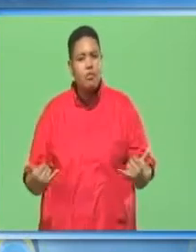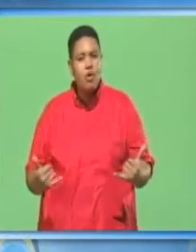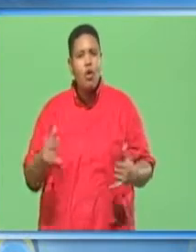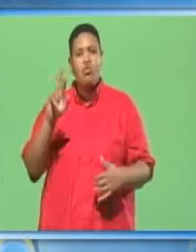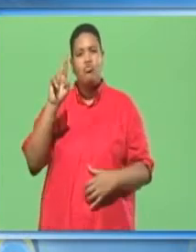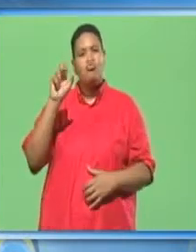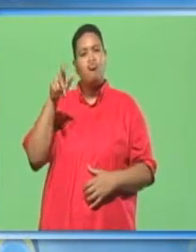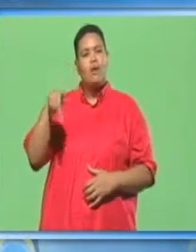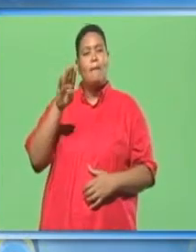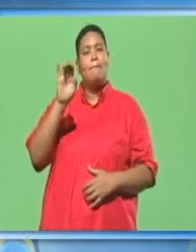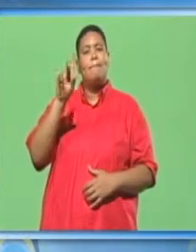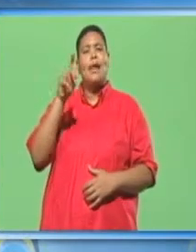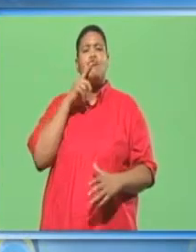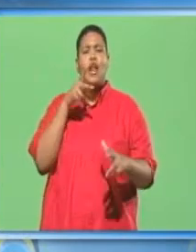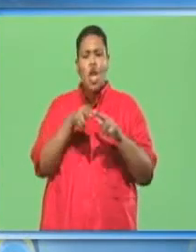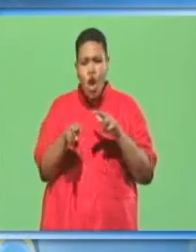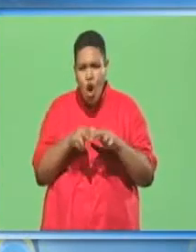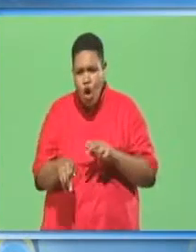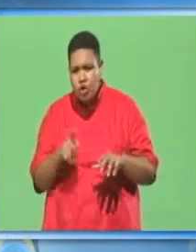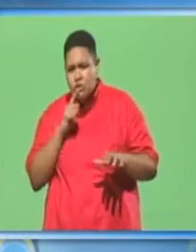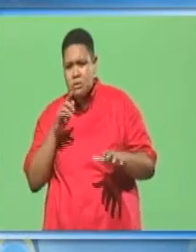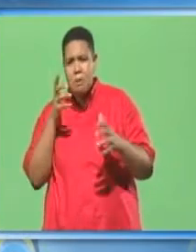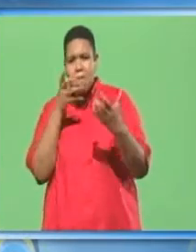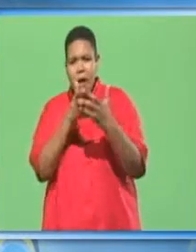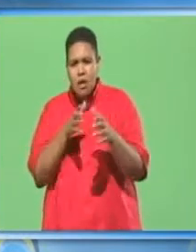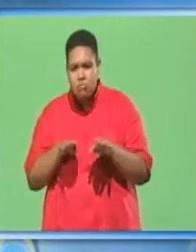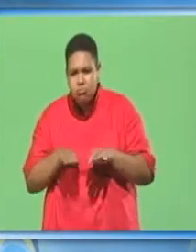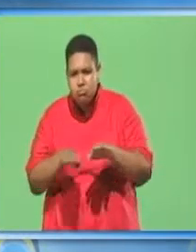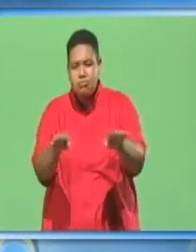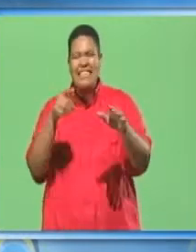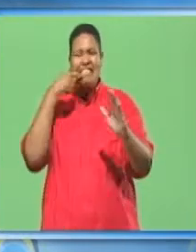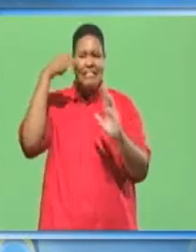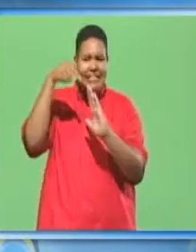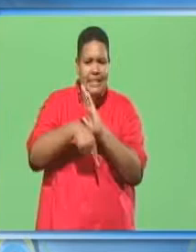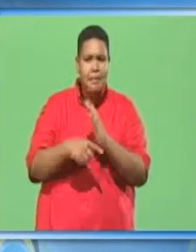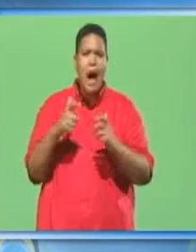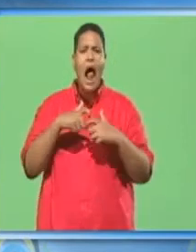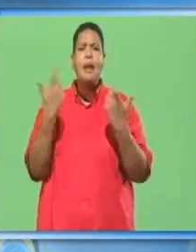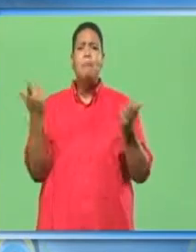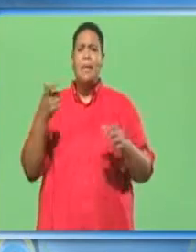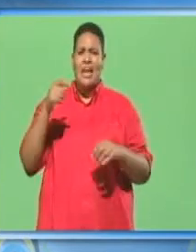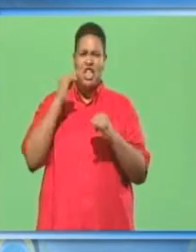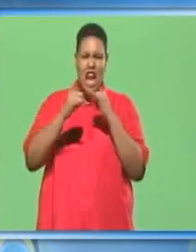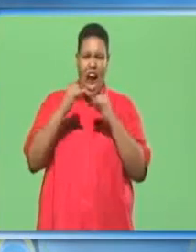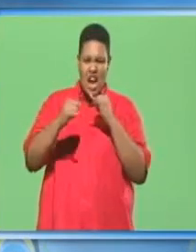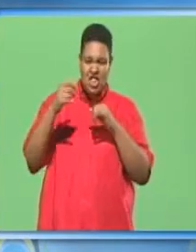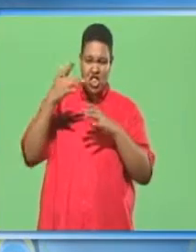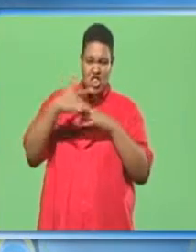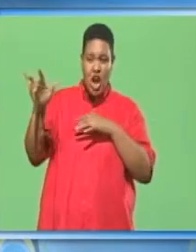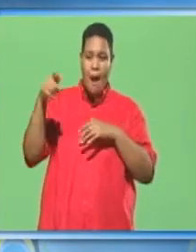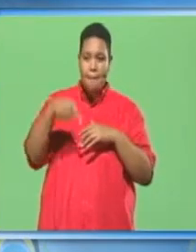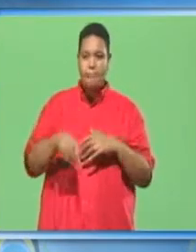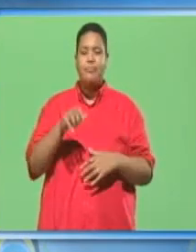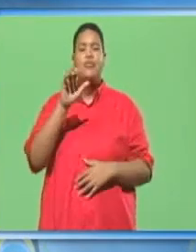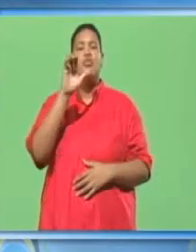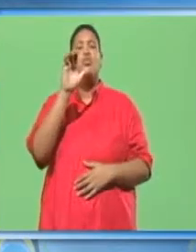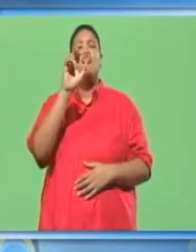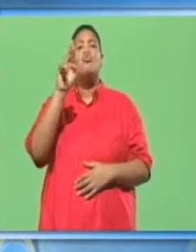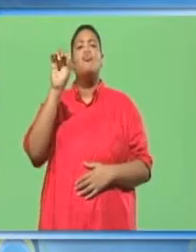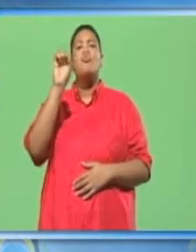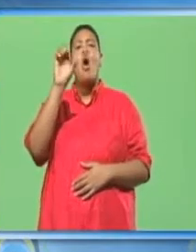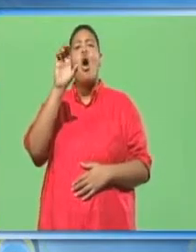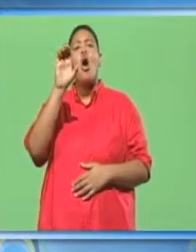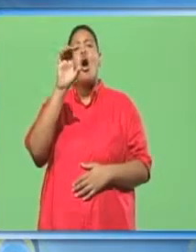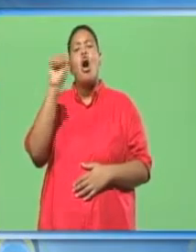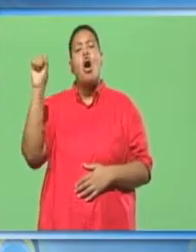deep gullets and relatively large teeth. Crosscut. This one is designed for cross-cutting and have more teeth